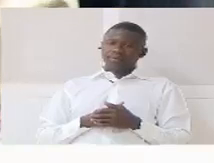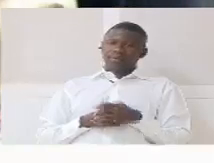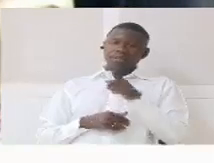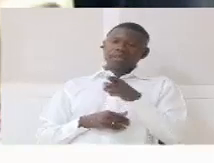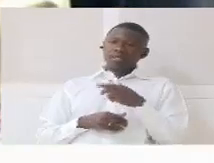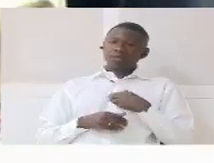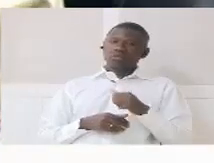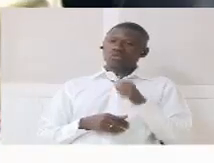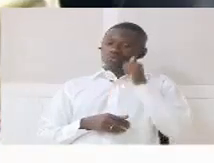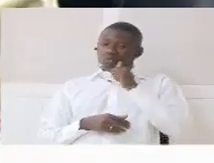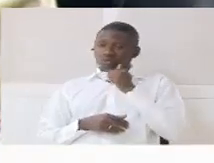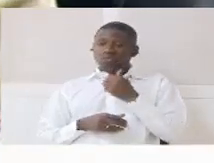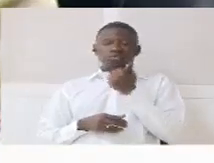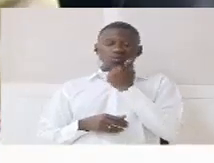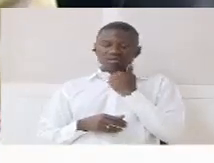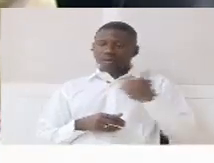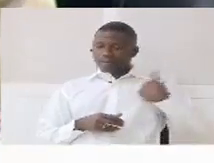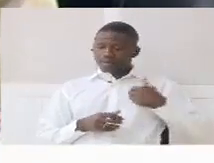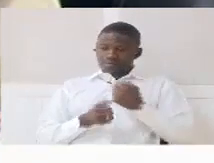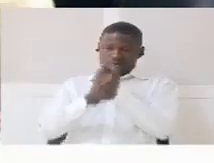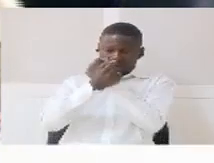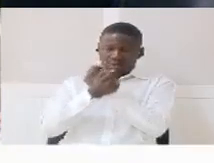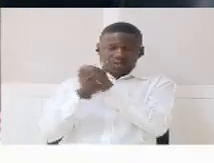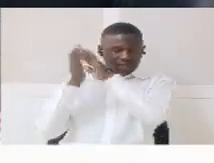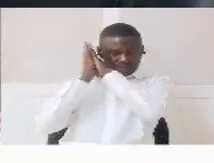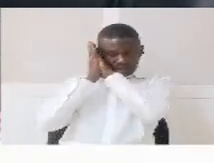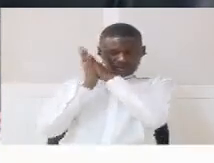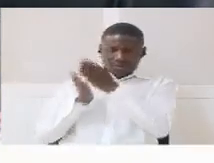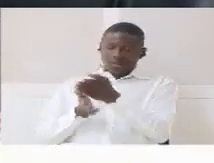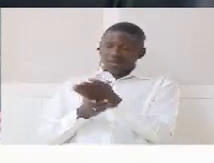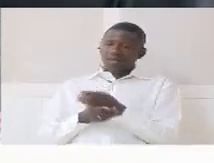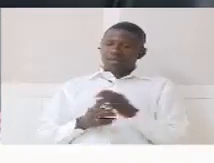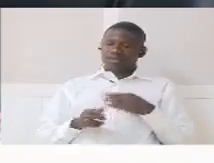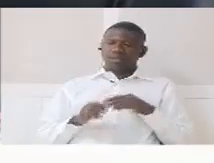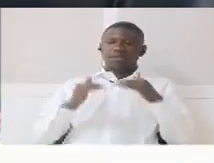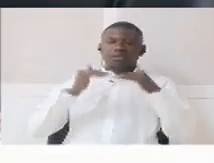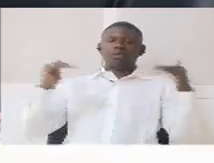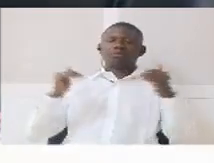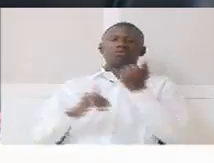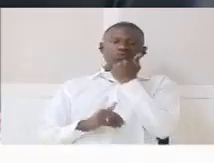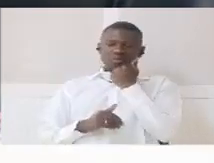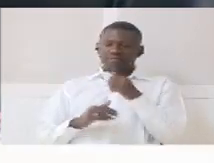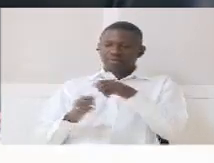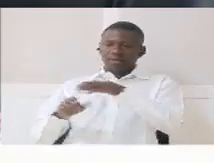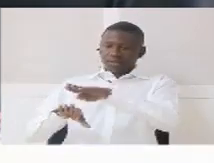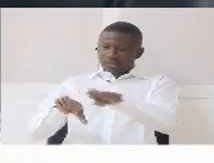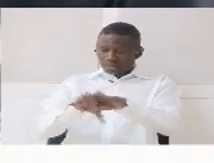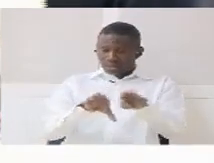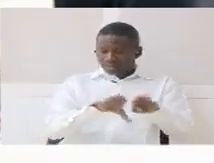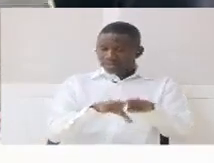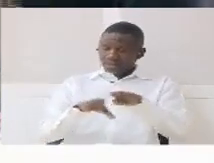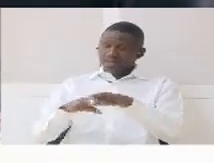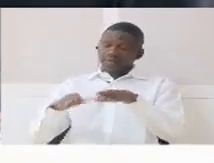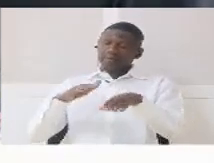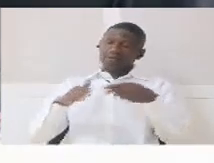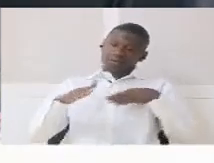mental. So the number of prisoners that should contain. Or number of slabs like that cannot. Is the same number of slabs that you have inside. So you call it